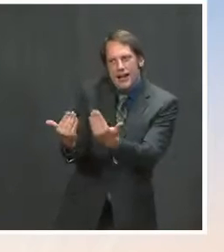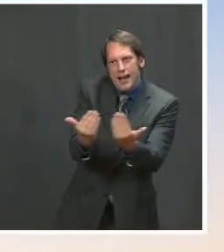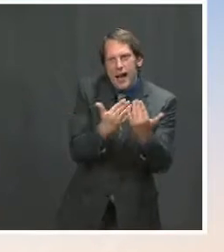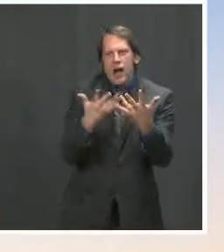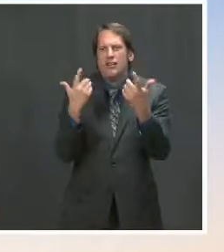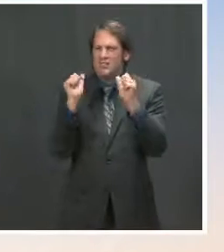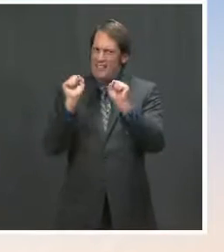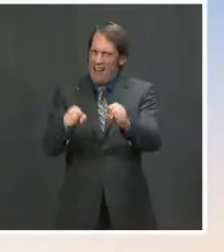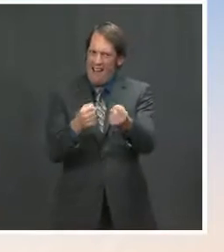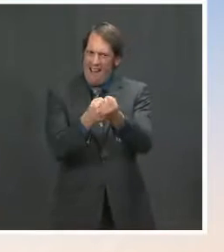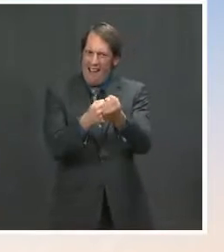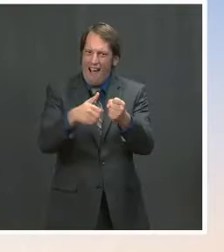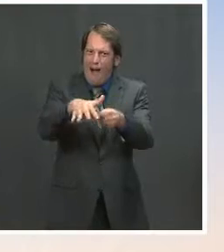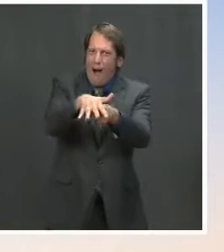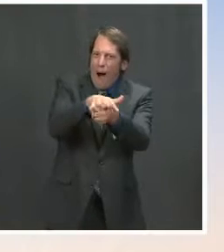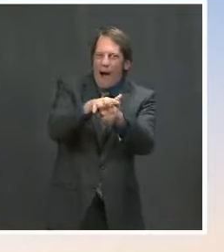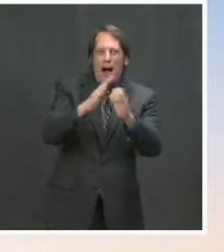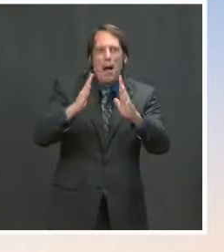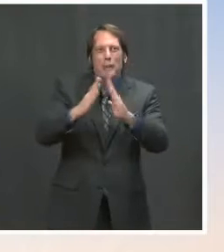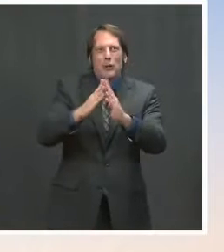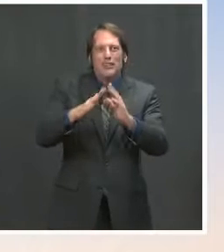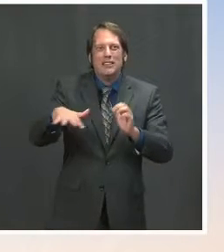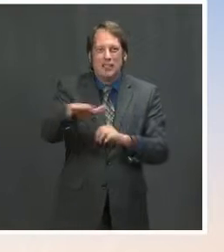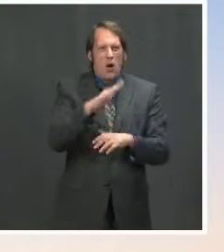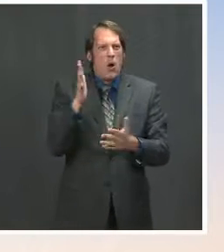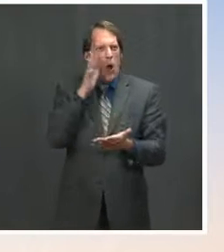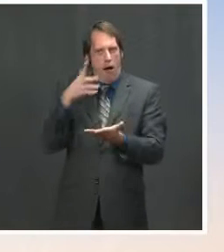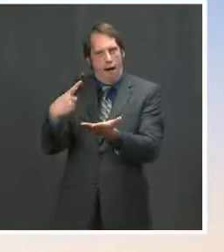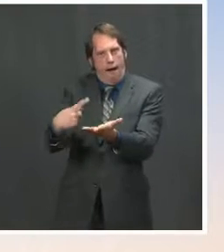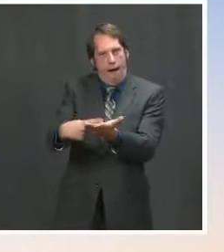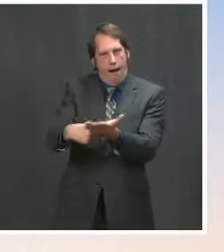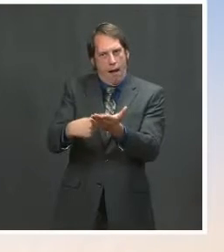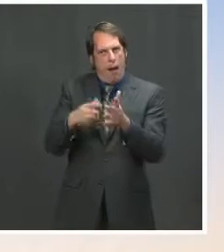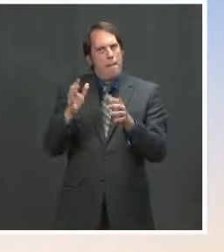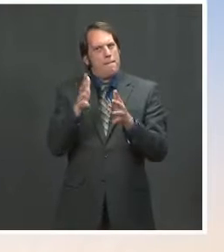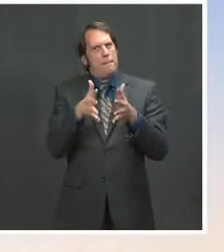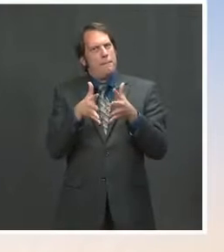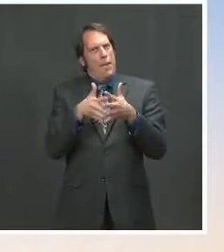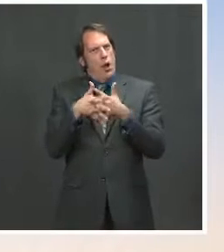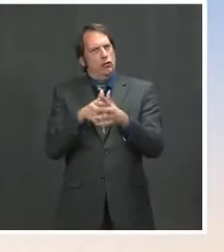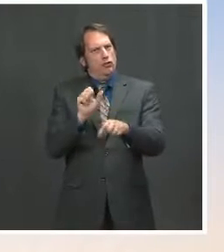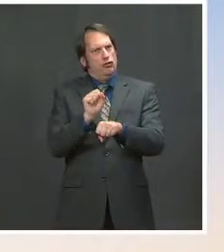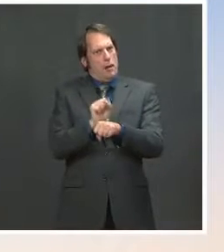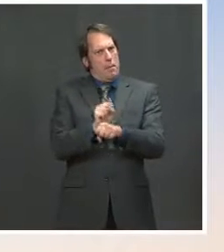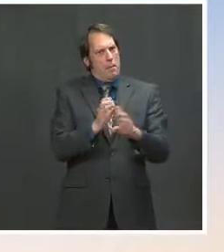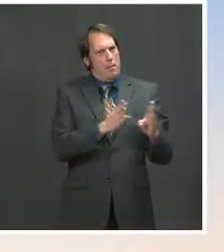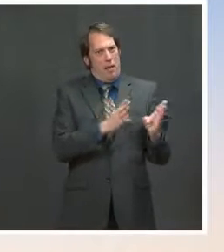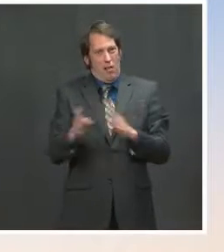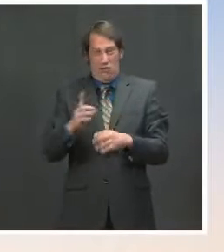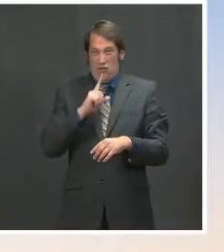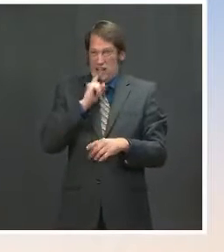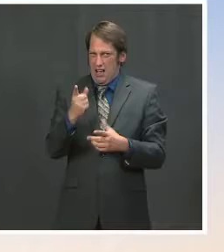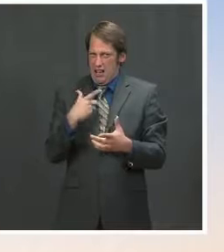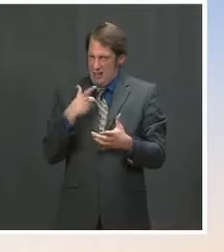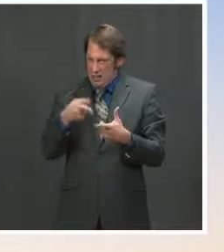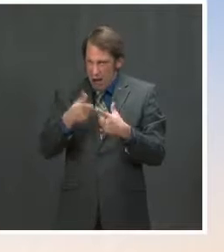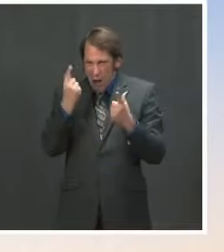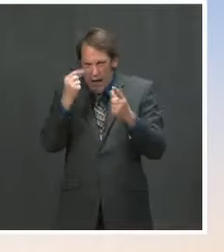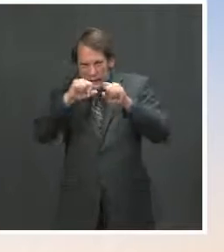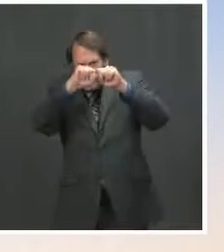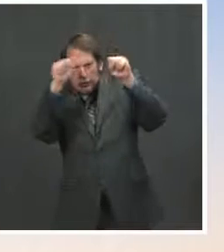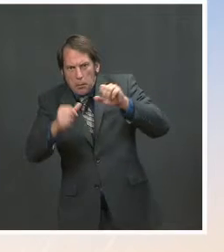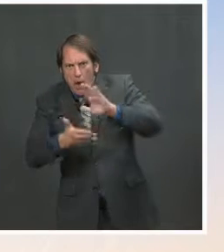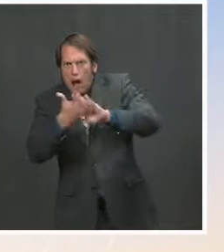with today. They'll discuss the American Jobs Plan, the critical need for investment in our nation's infrastructure, and their state and